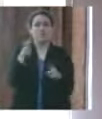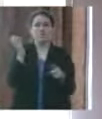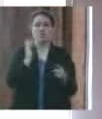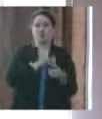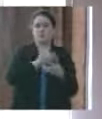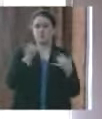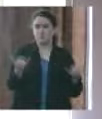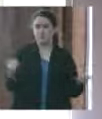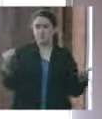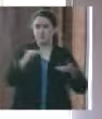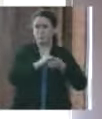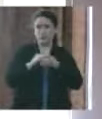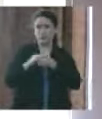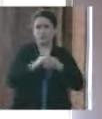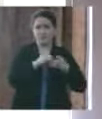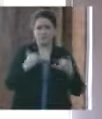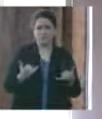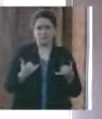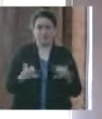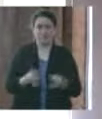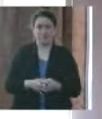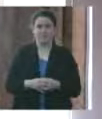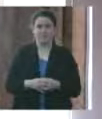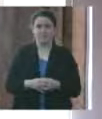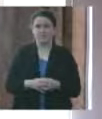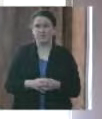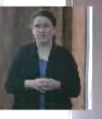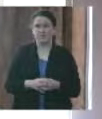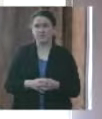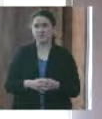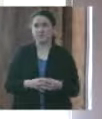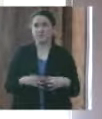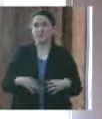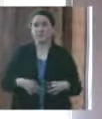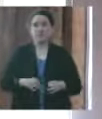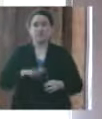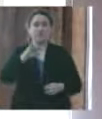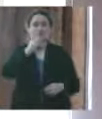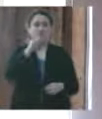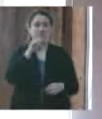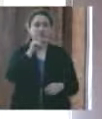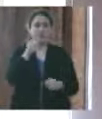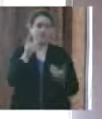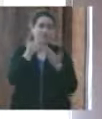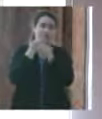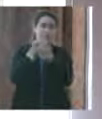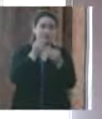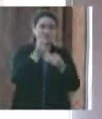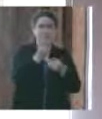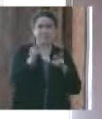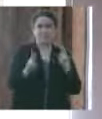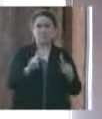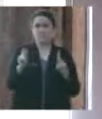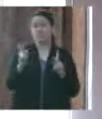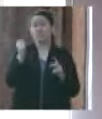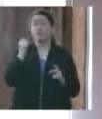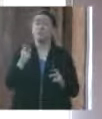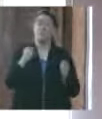you. I'd be remiss if I didn't thank just a couple of people. There's many people that we have much to